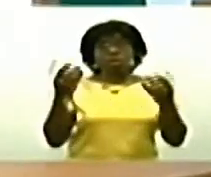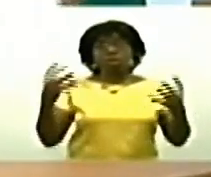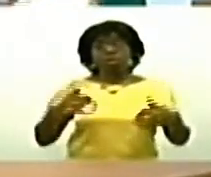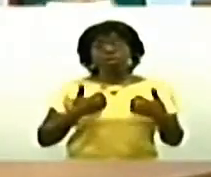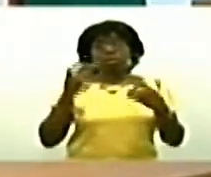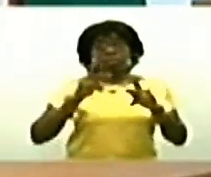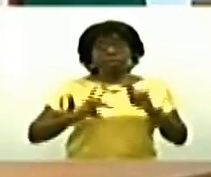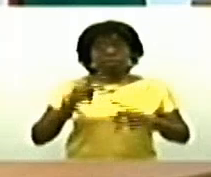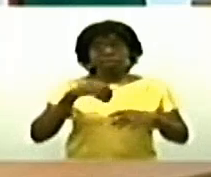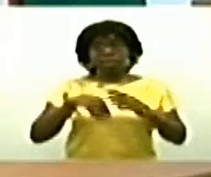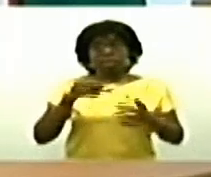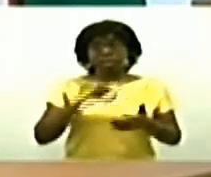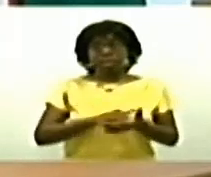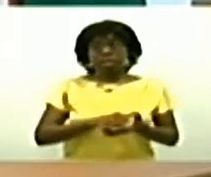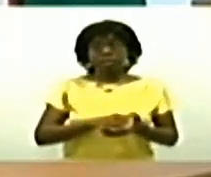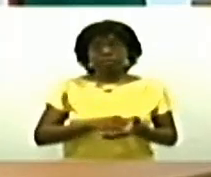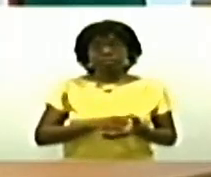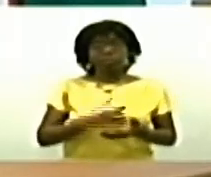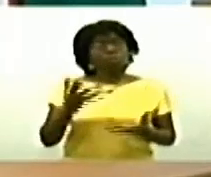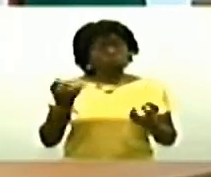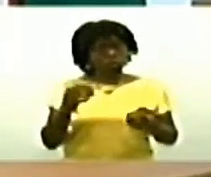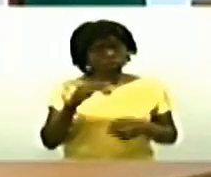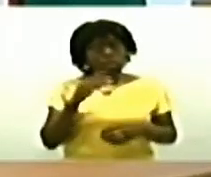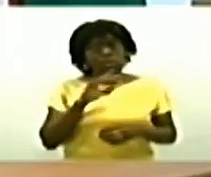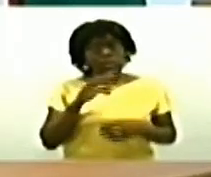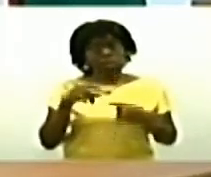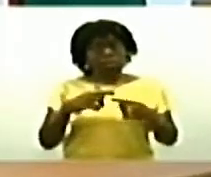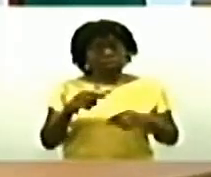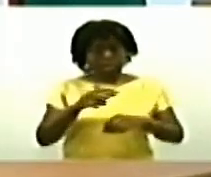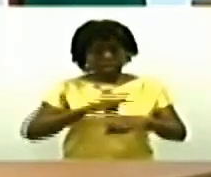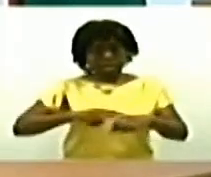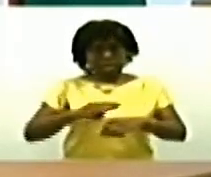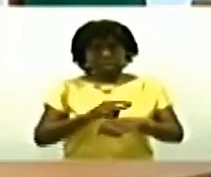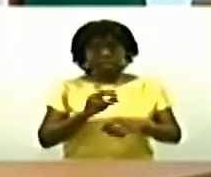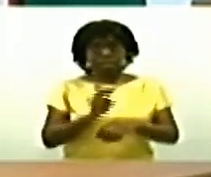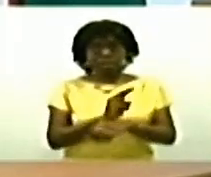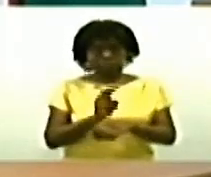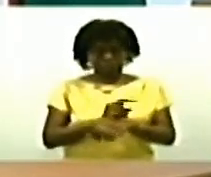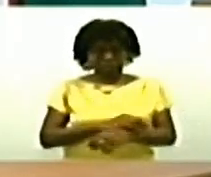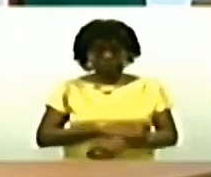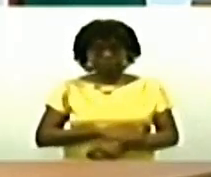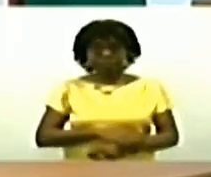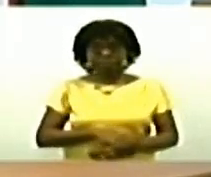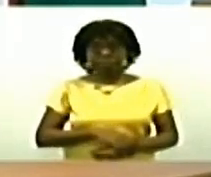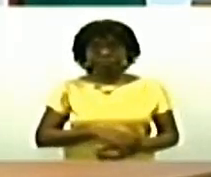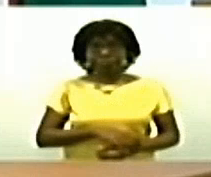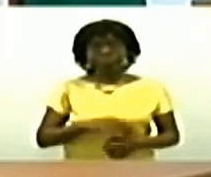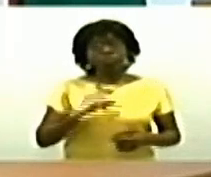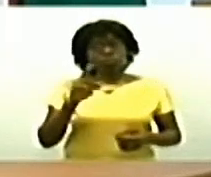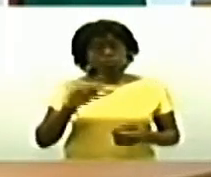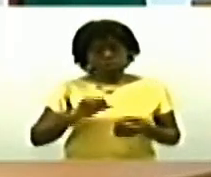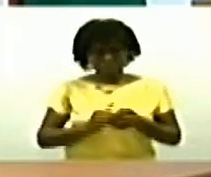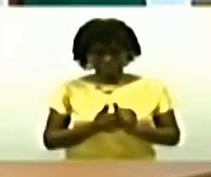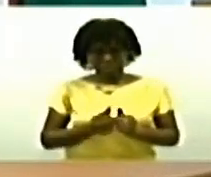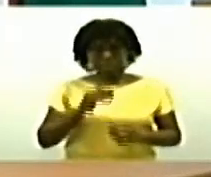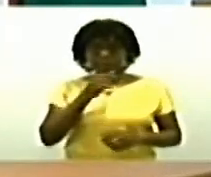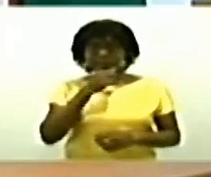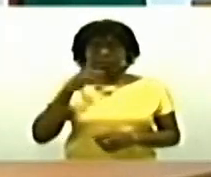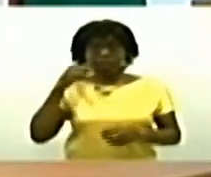process. I just want to touch on the point of land use, because one of the problems of the Farm Roads